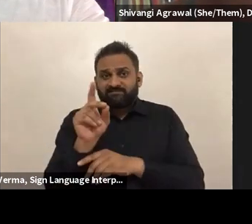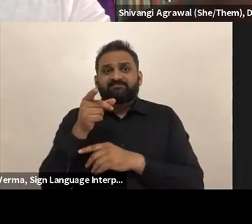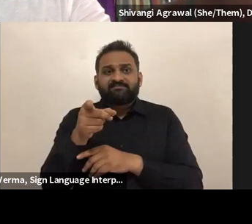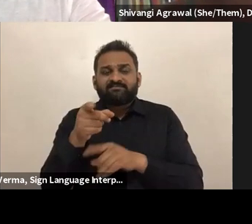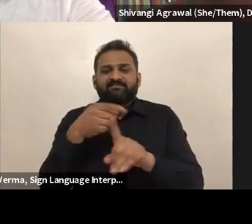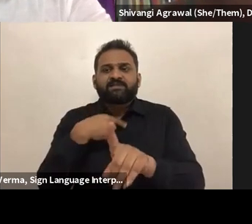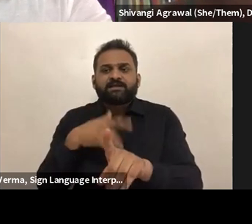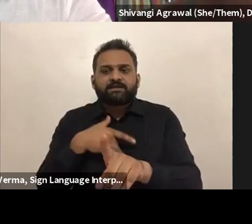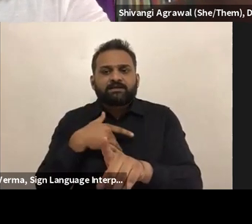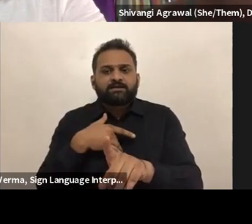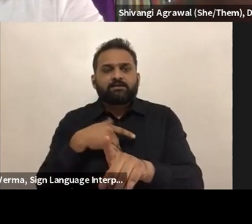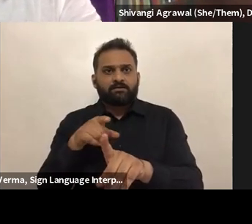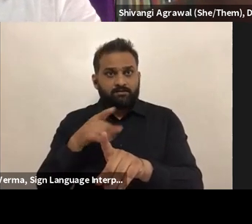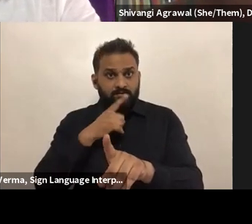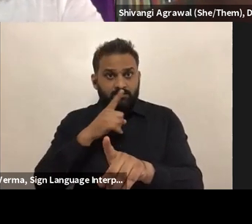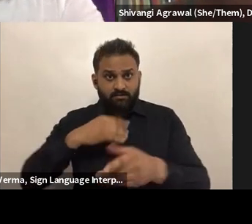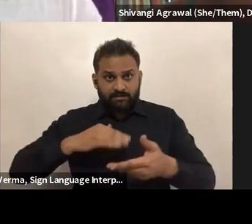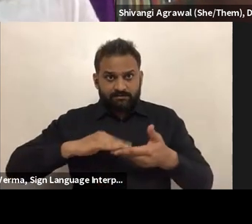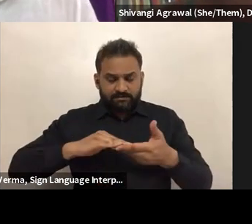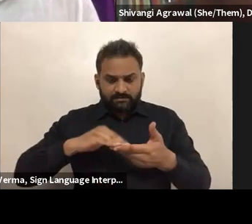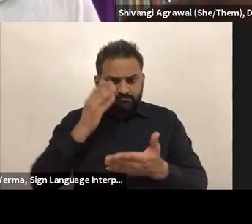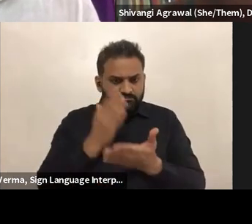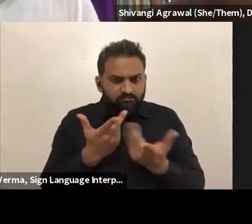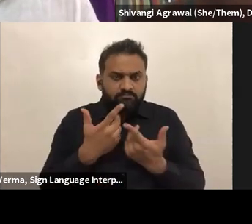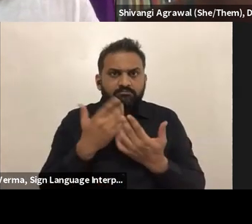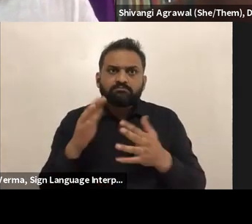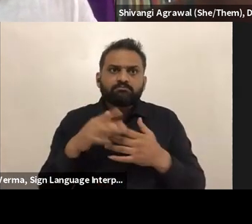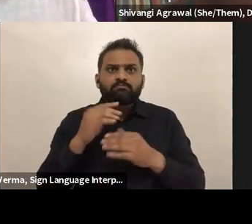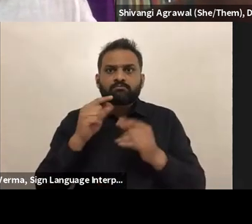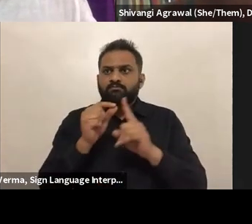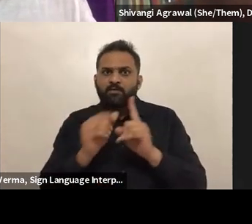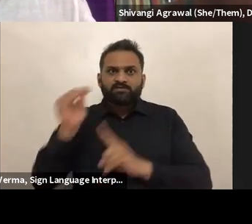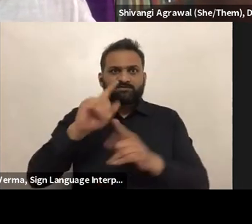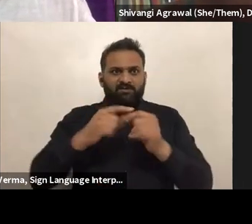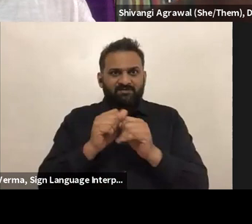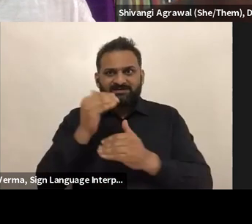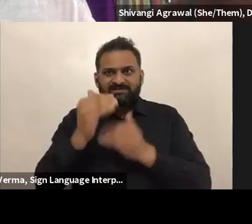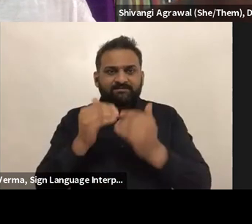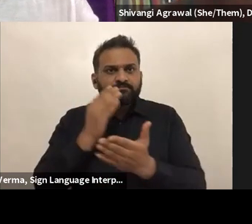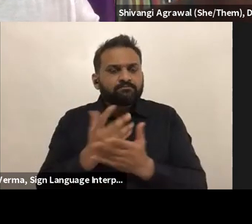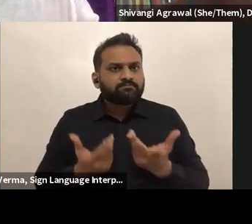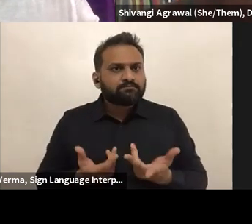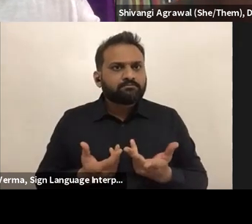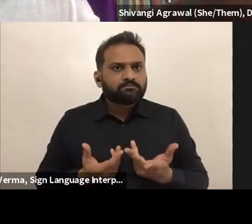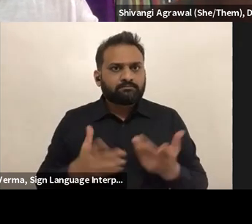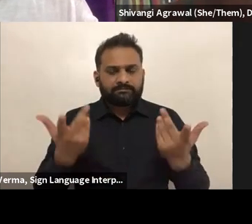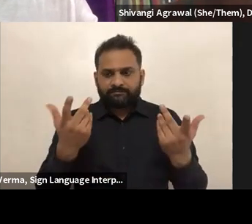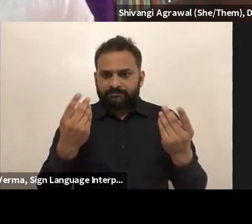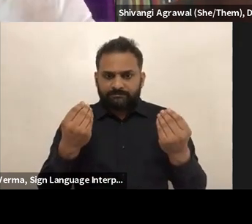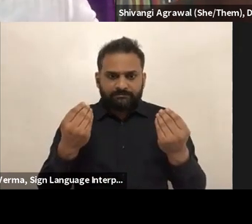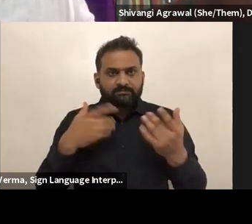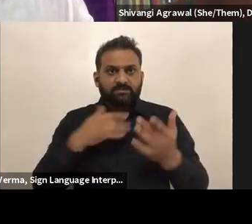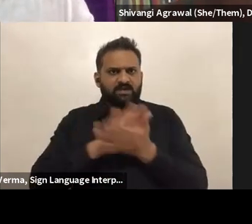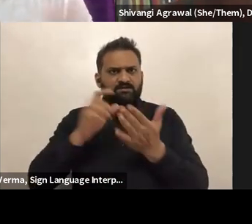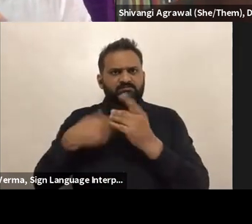time, my manager stopped my promotion for 6 straight months. And I complained to the HR and everything.